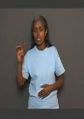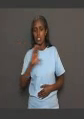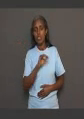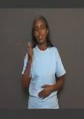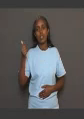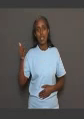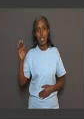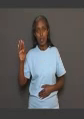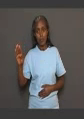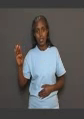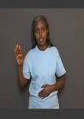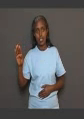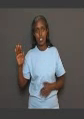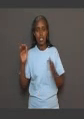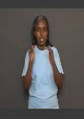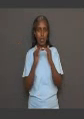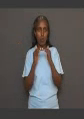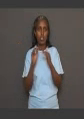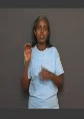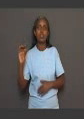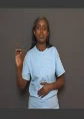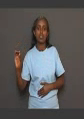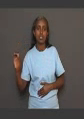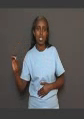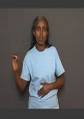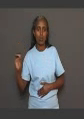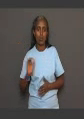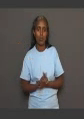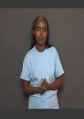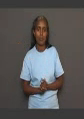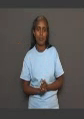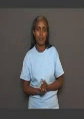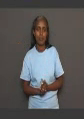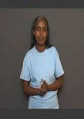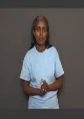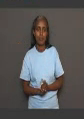and AB equals 0 as well.